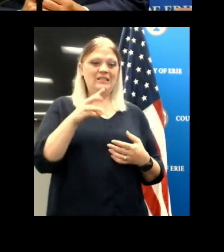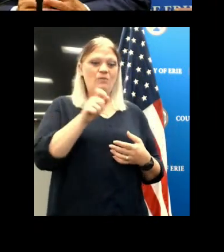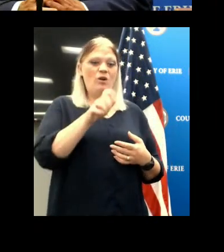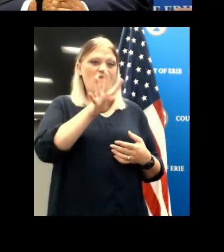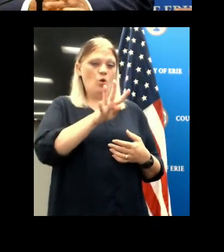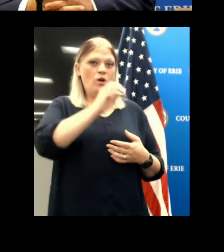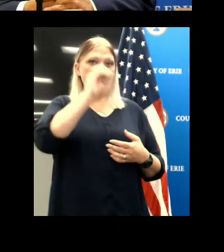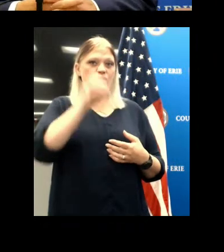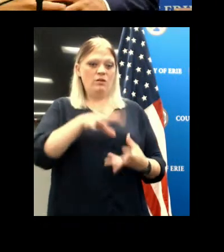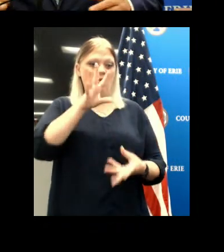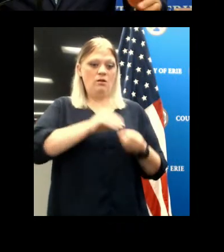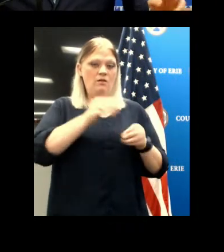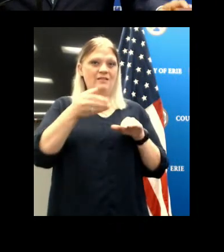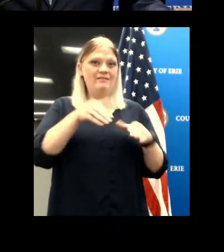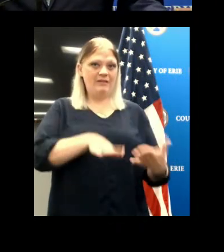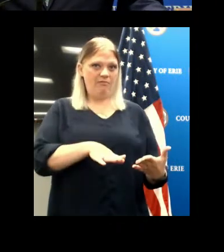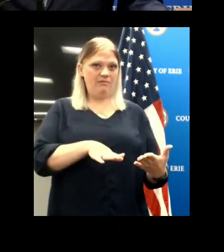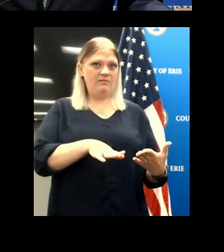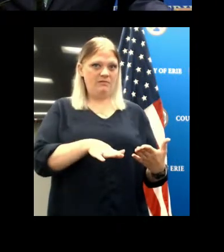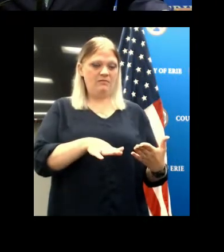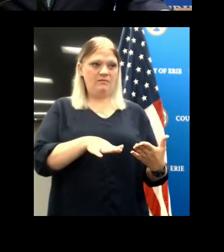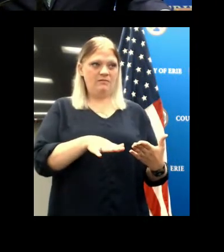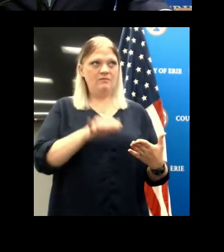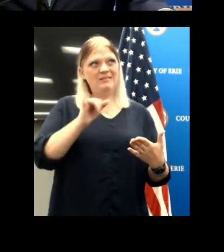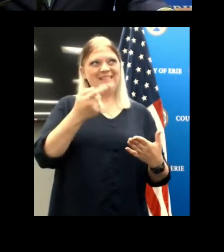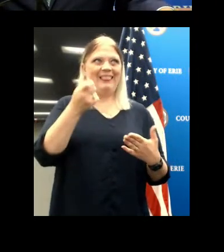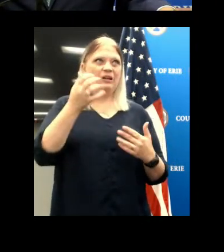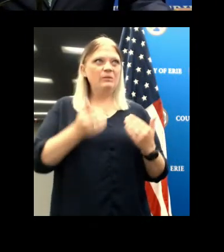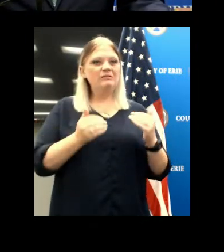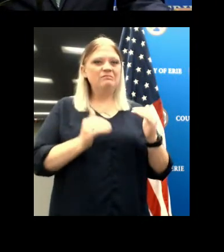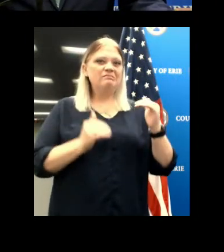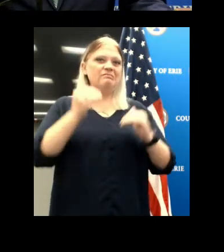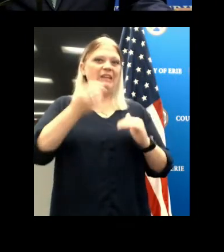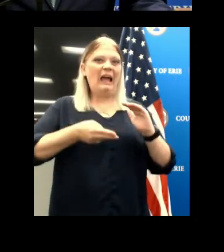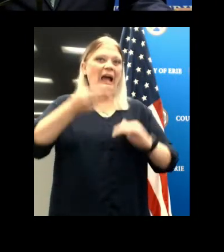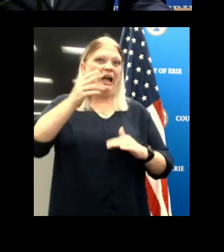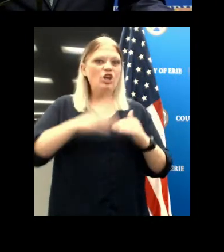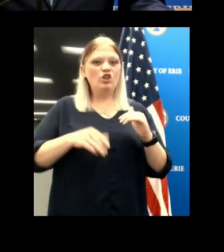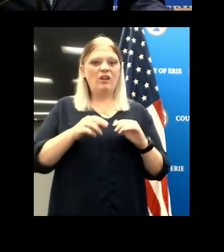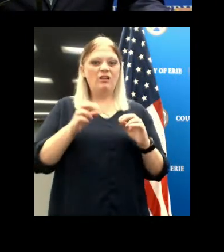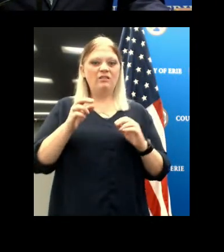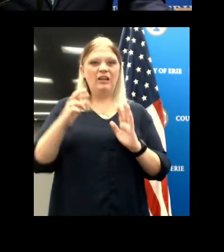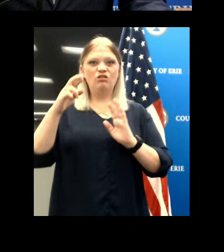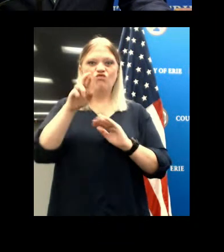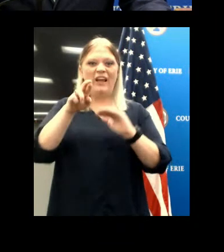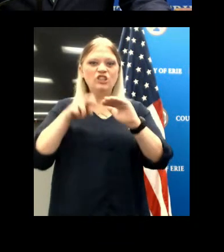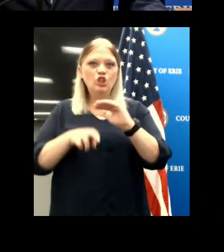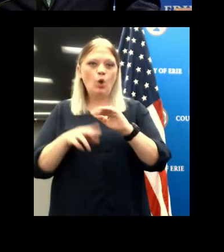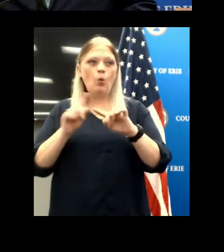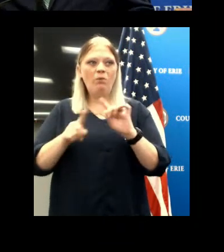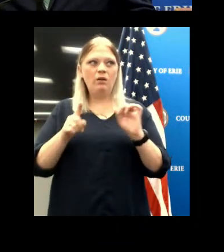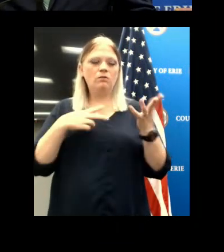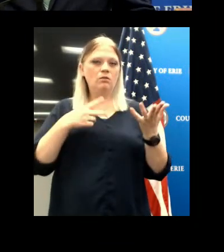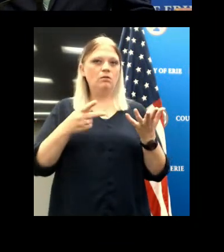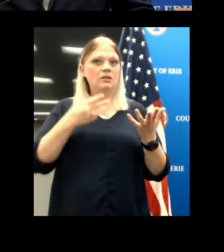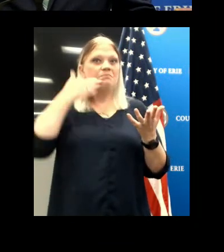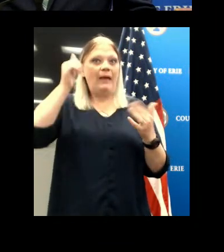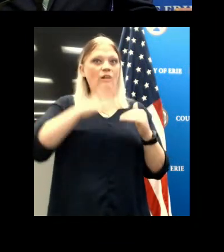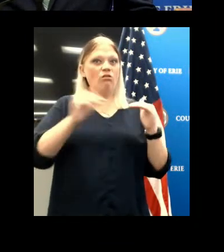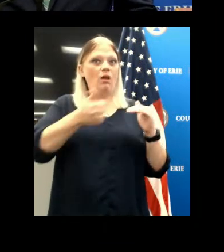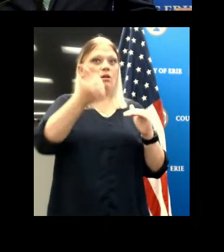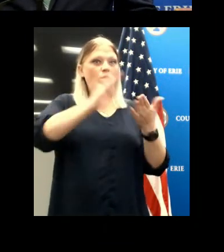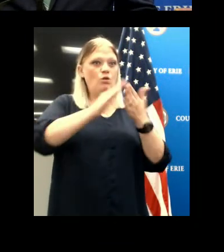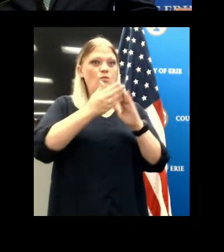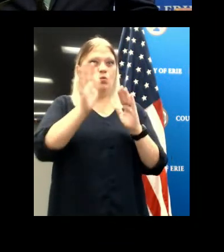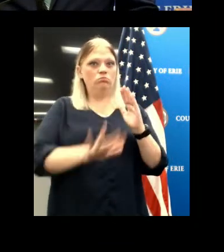16.4% of the deaths, which is a little higher than what the population ratio is, but it's much better than what we've seen in other communities across the